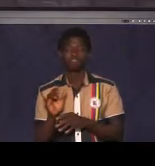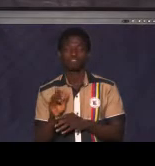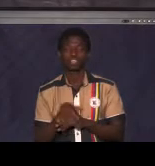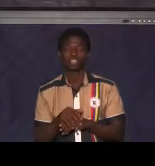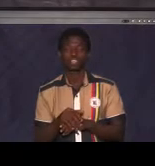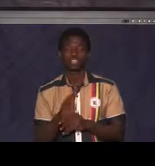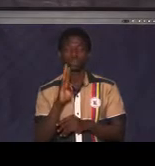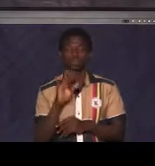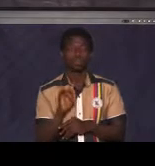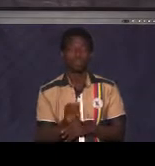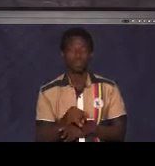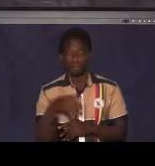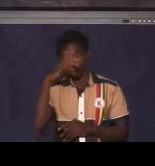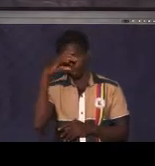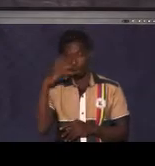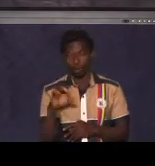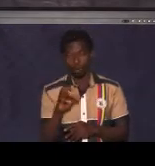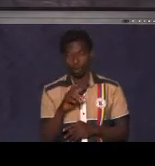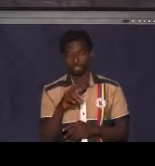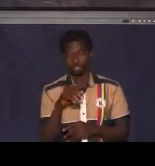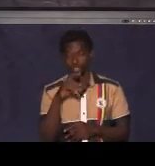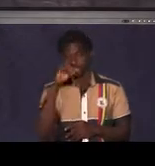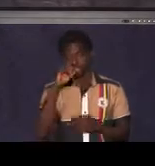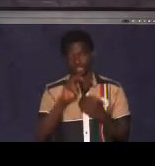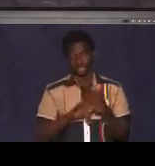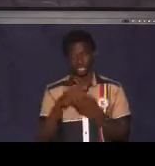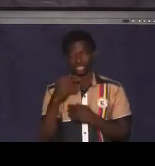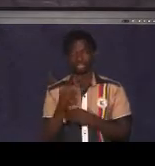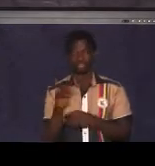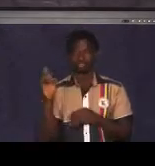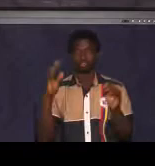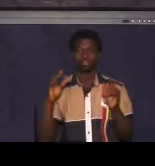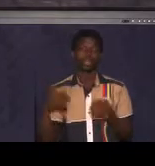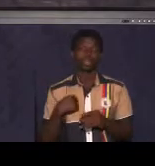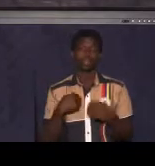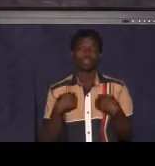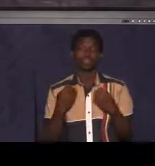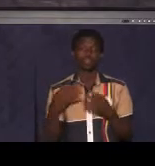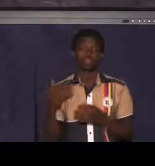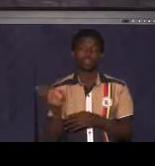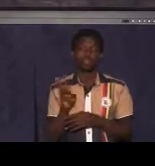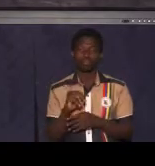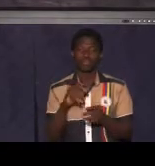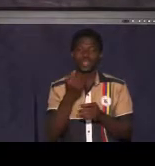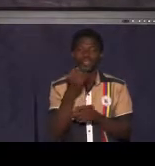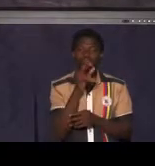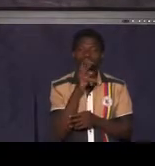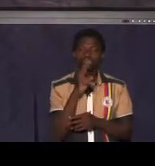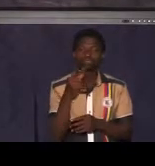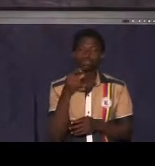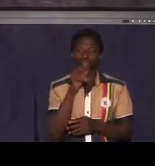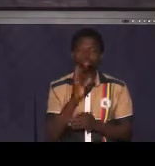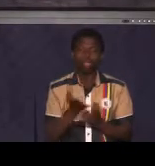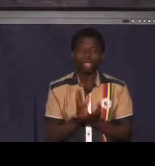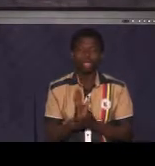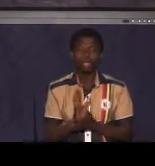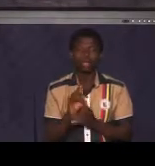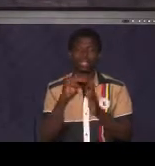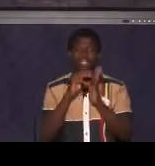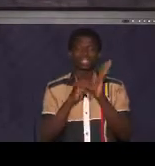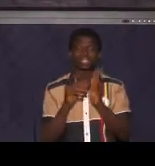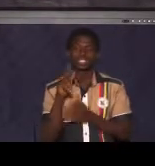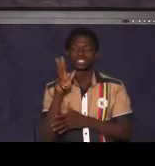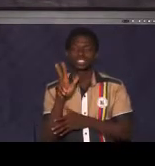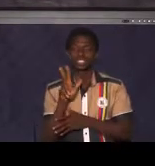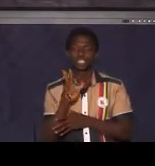is affected by temperature. We have many of these properties that we discussed today. Any of the 2, you are very